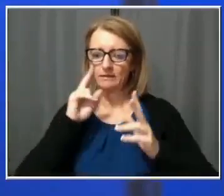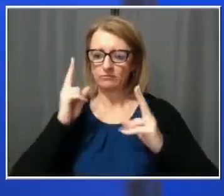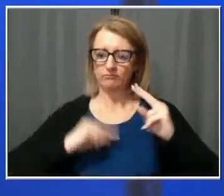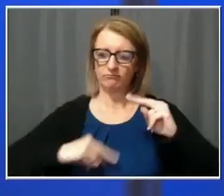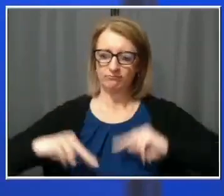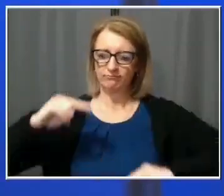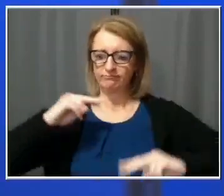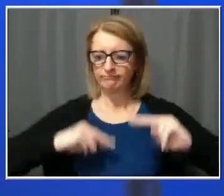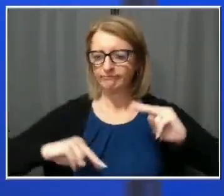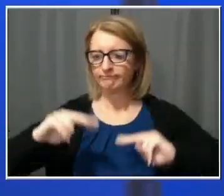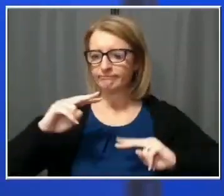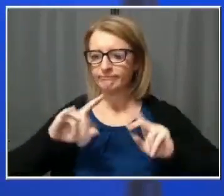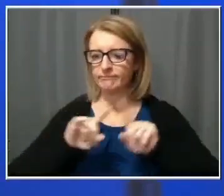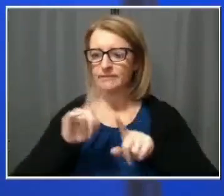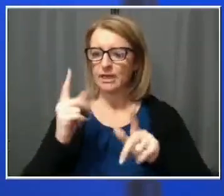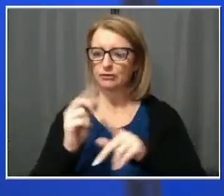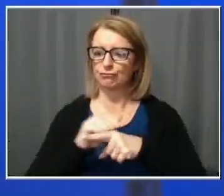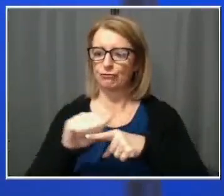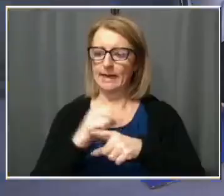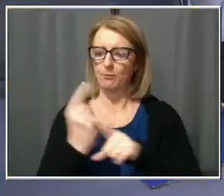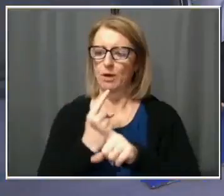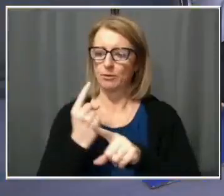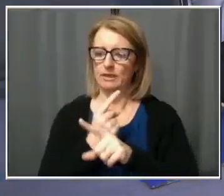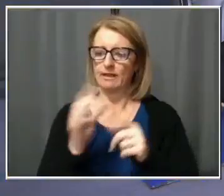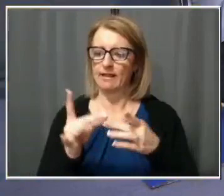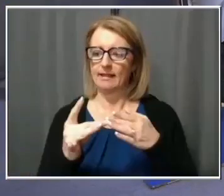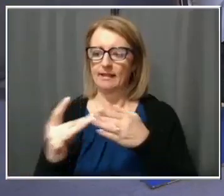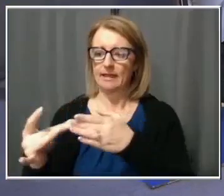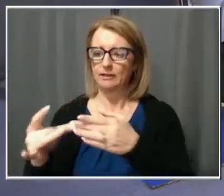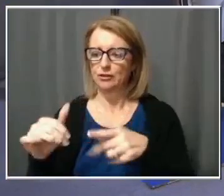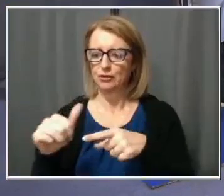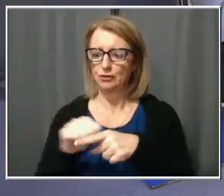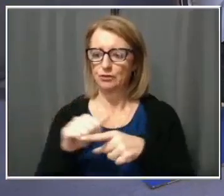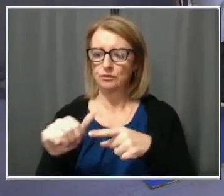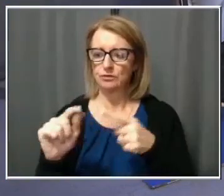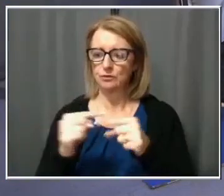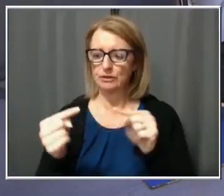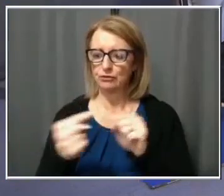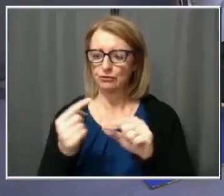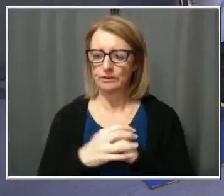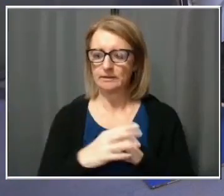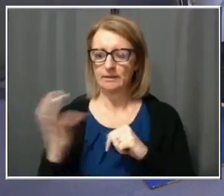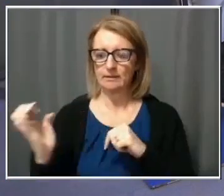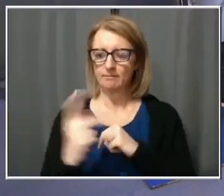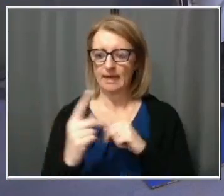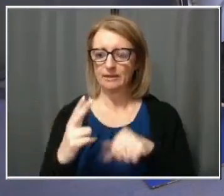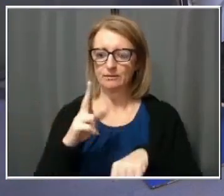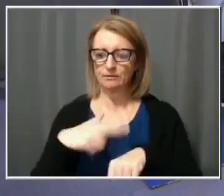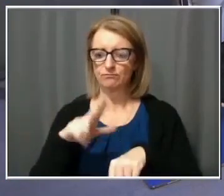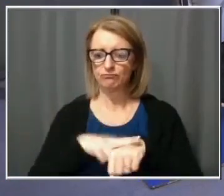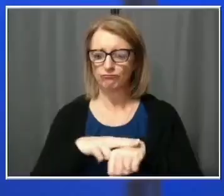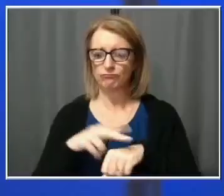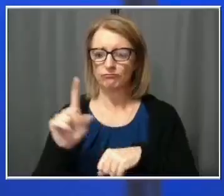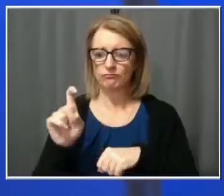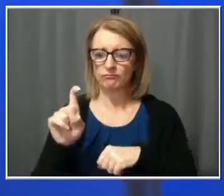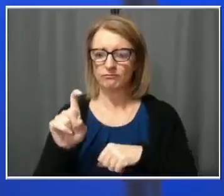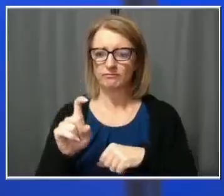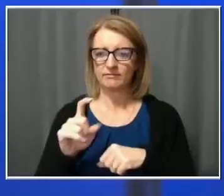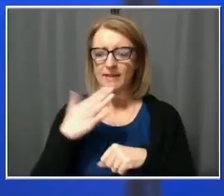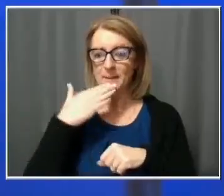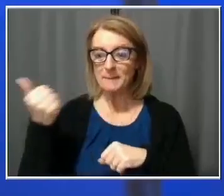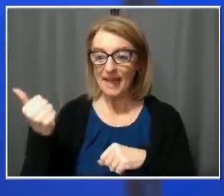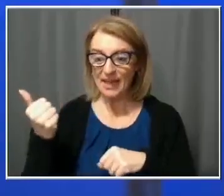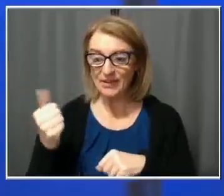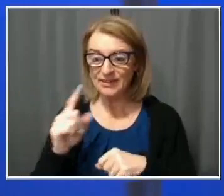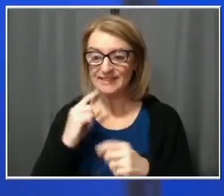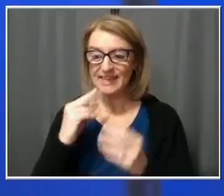led to my injury. So are you back to where you used to be, back to full speed? I would say I'm better because now I'm